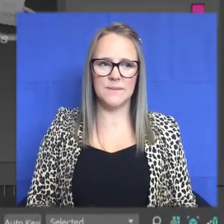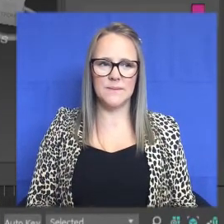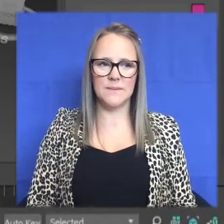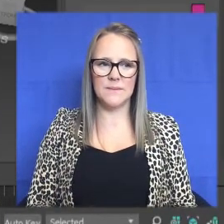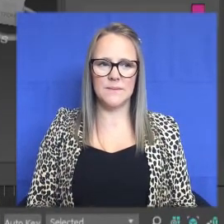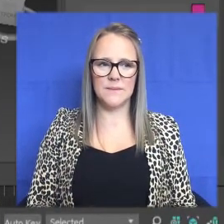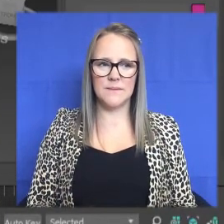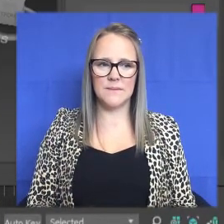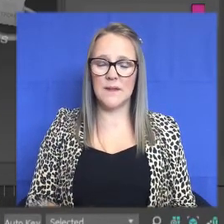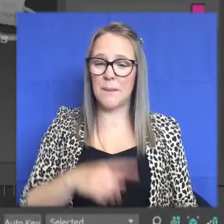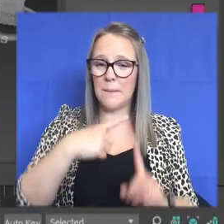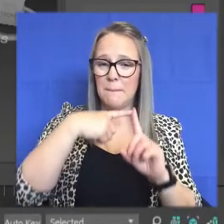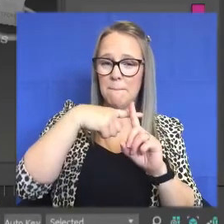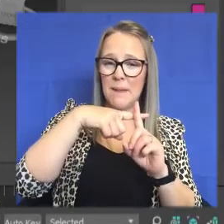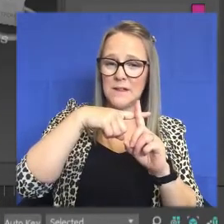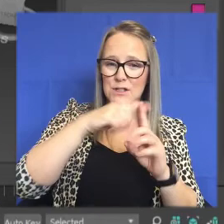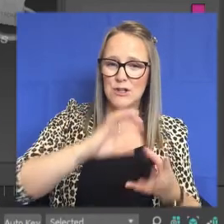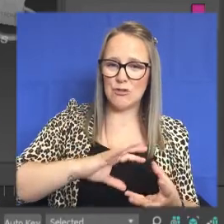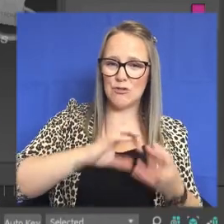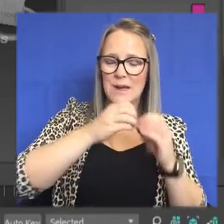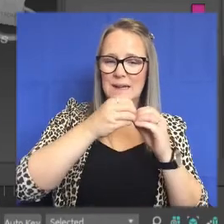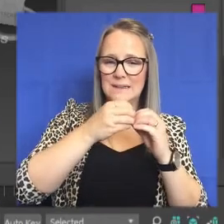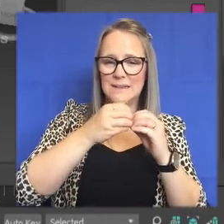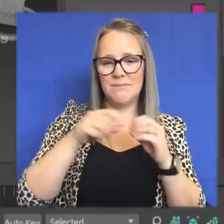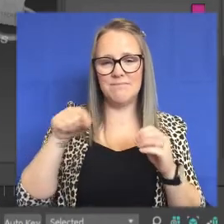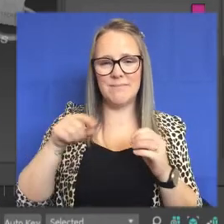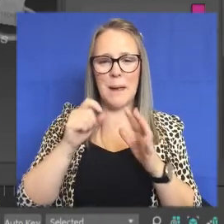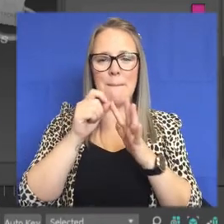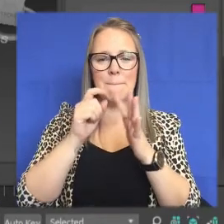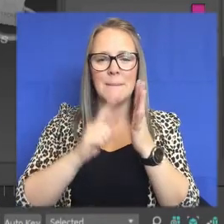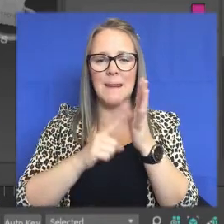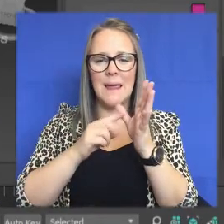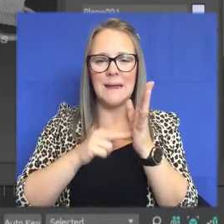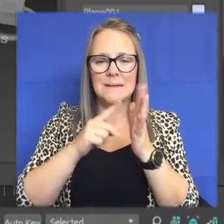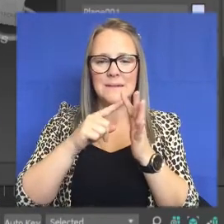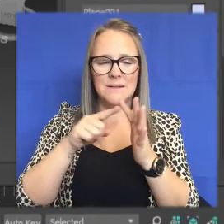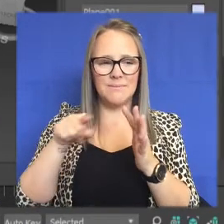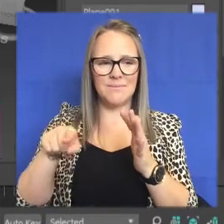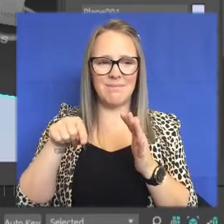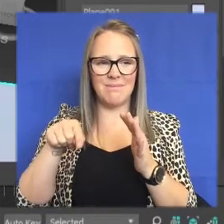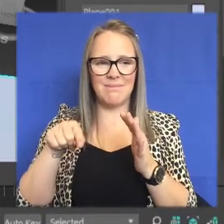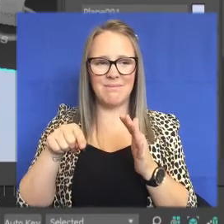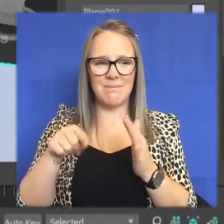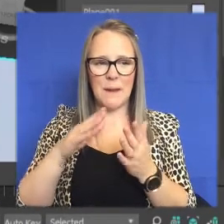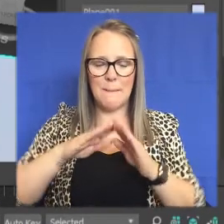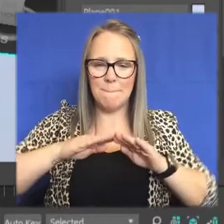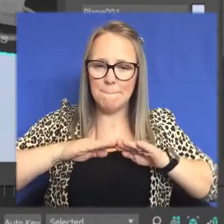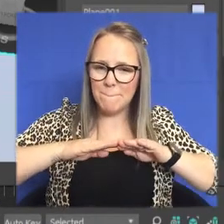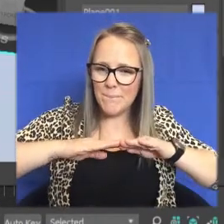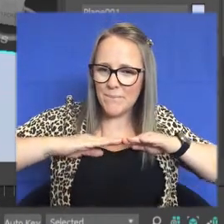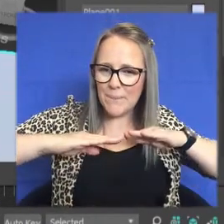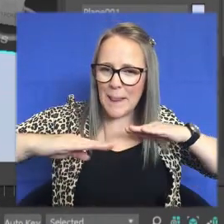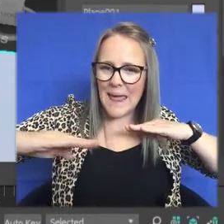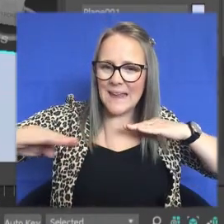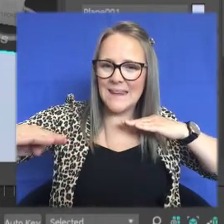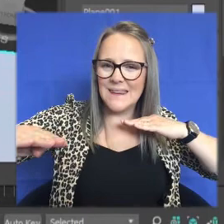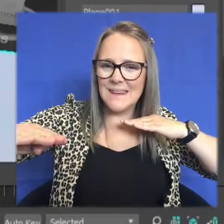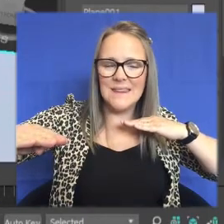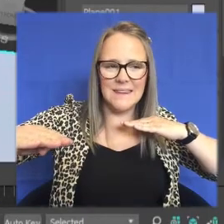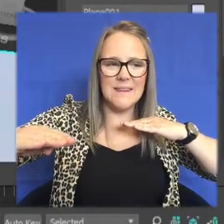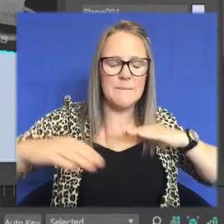go back to the create tab, create a plane, and in the top view, left click and hold